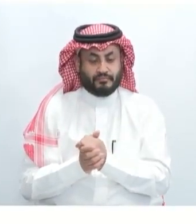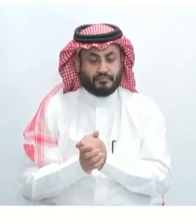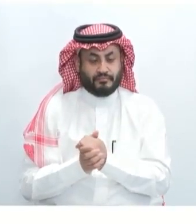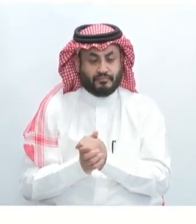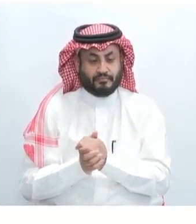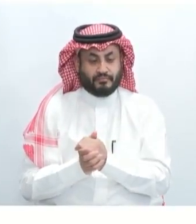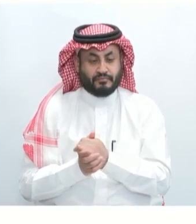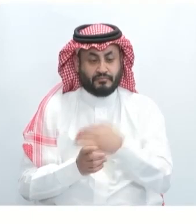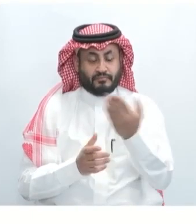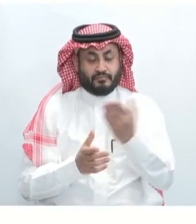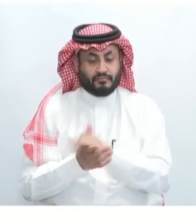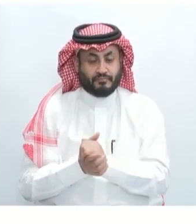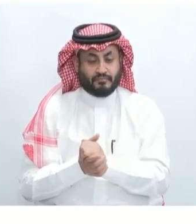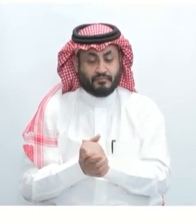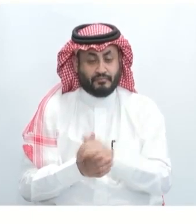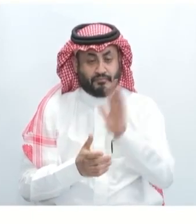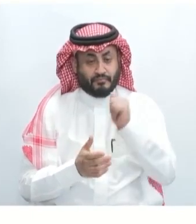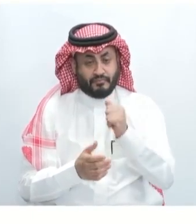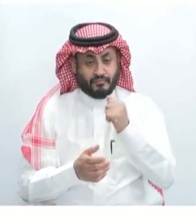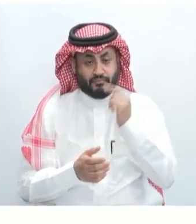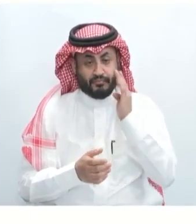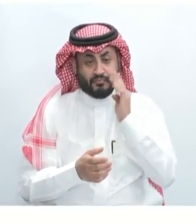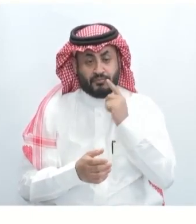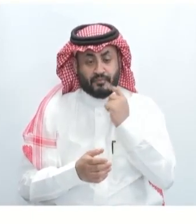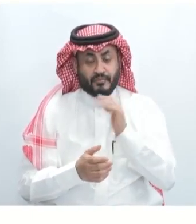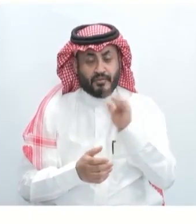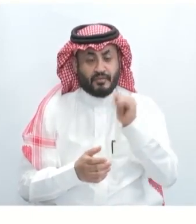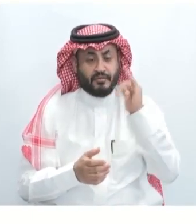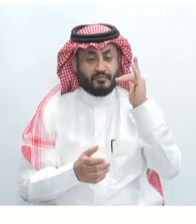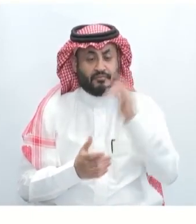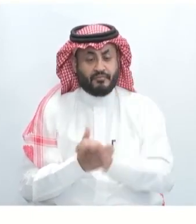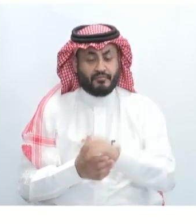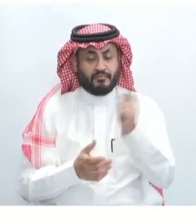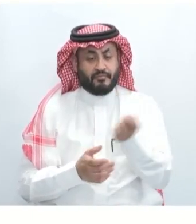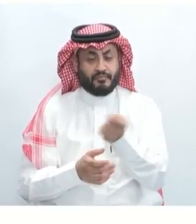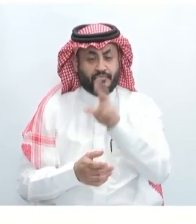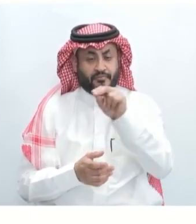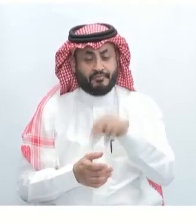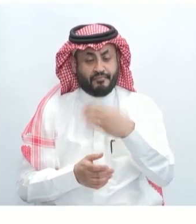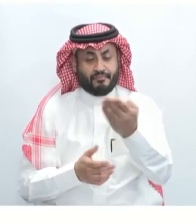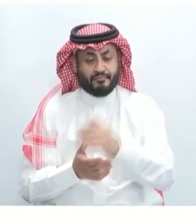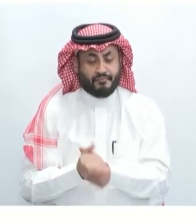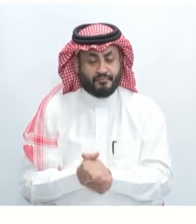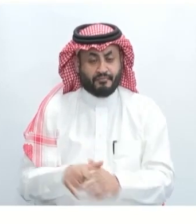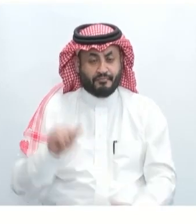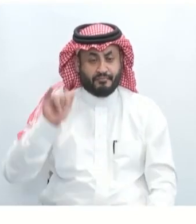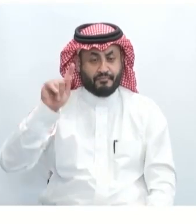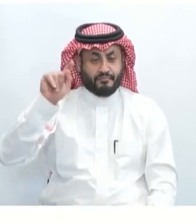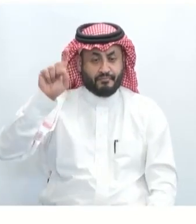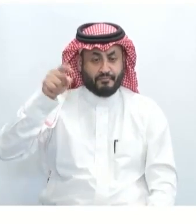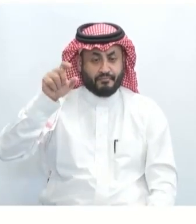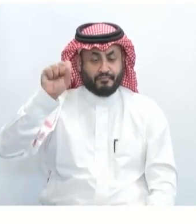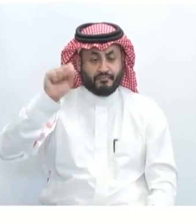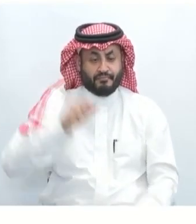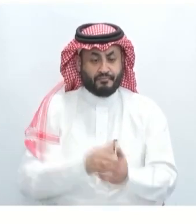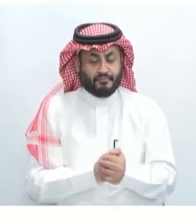Perfect. Okay, so it's not red, it's not green. Let's trace. So capital I,